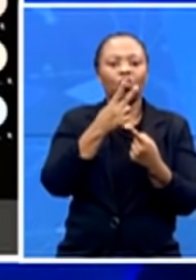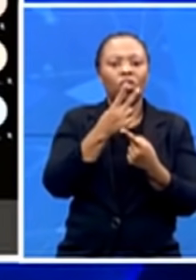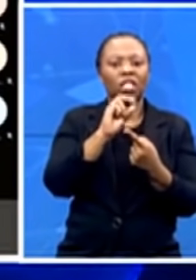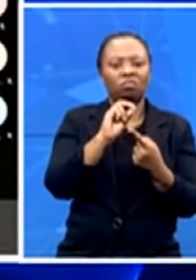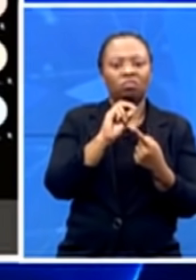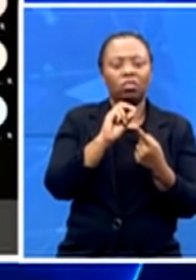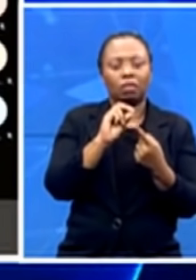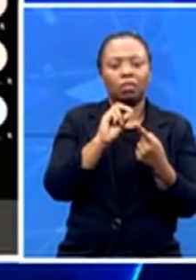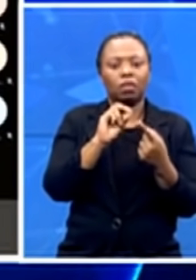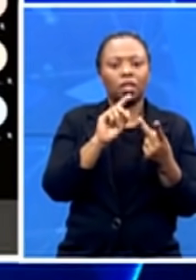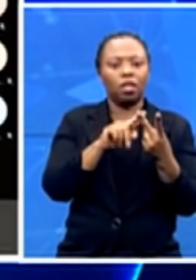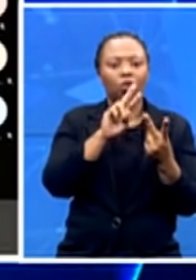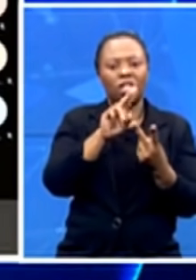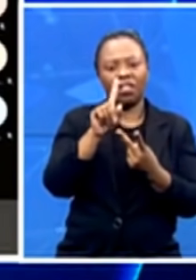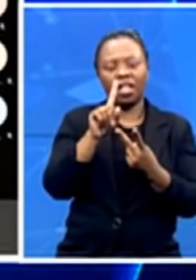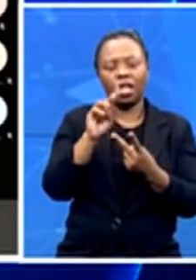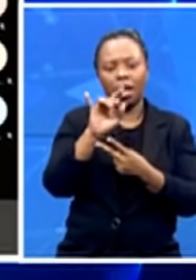contended for by Mr. Magashule.